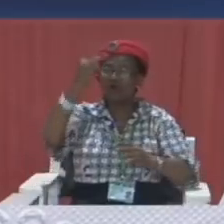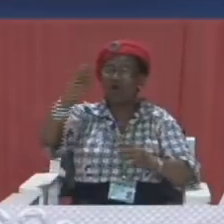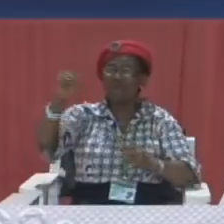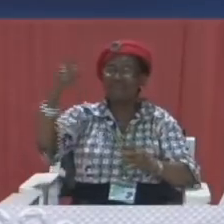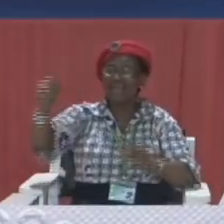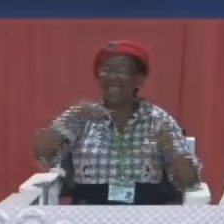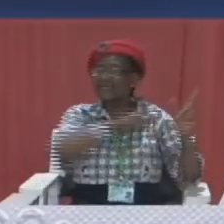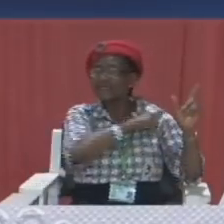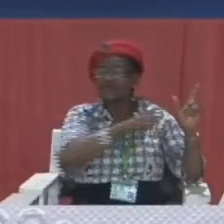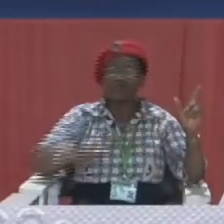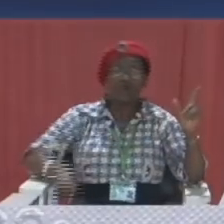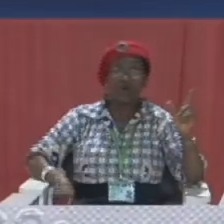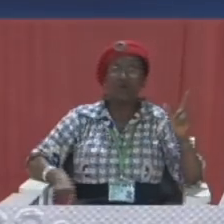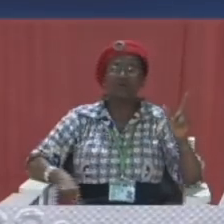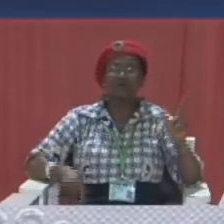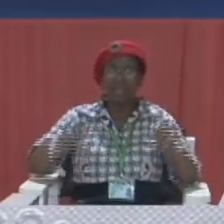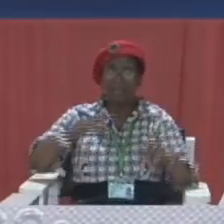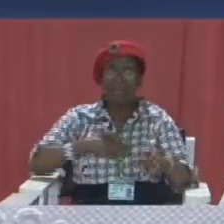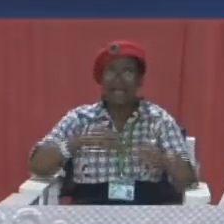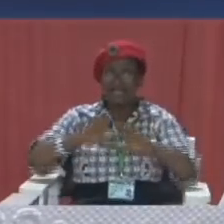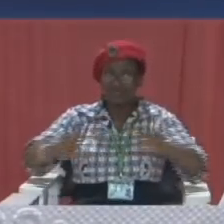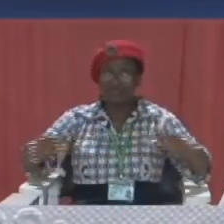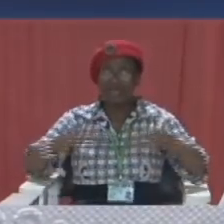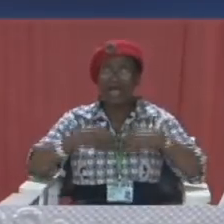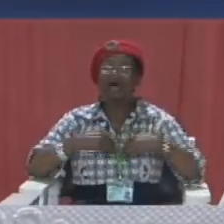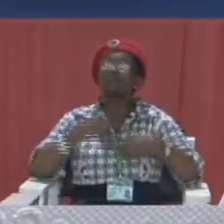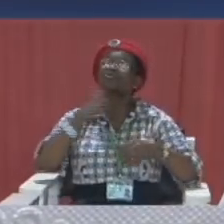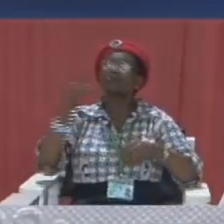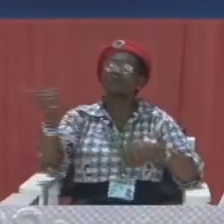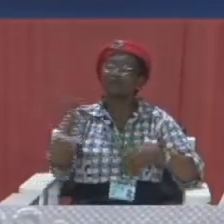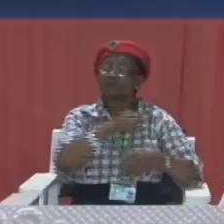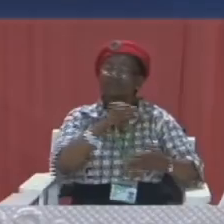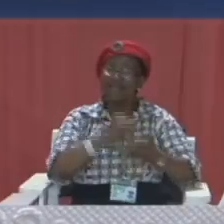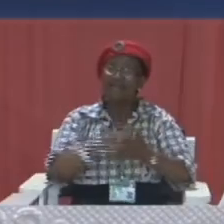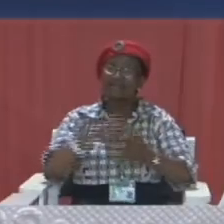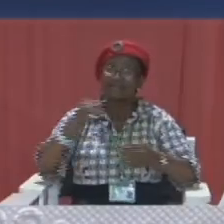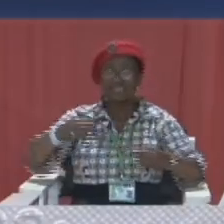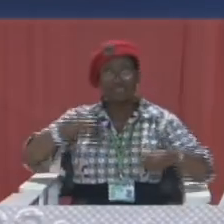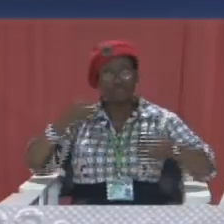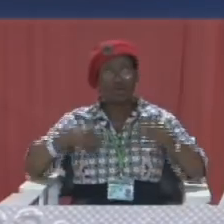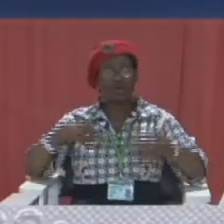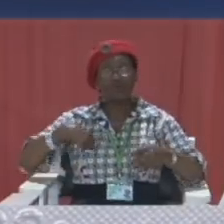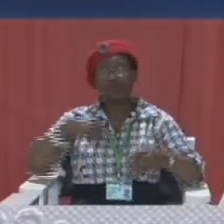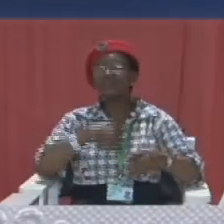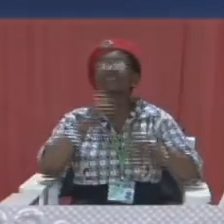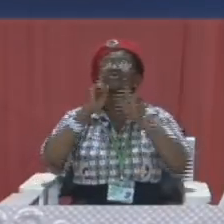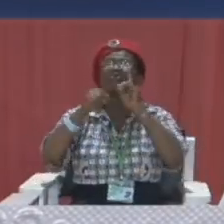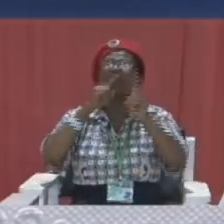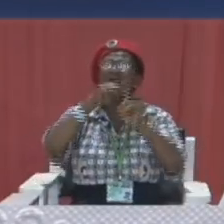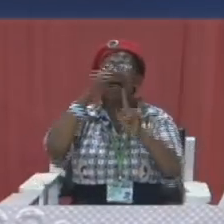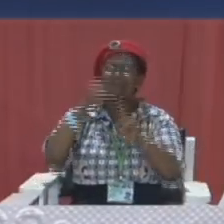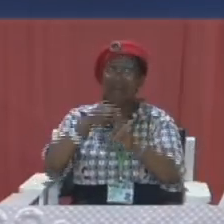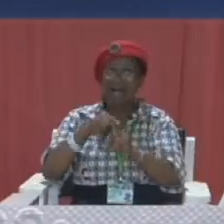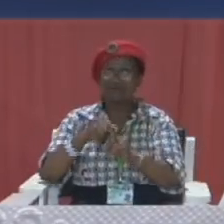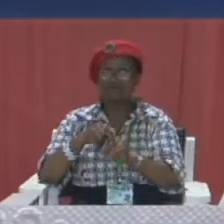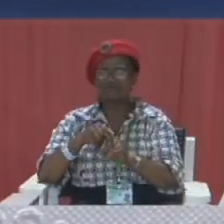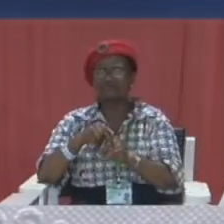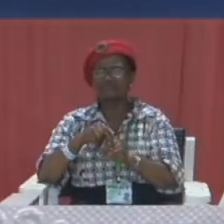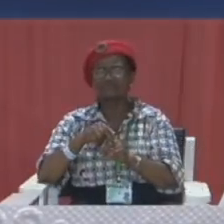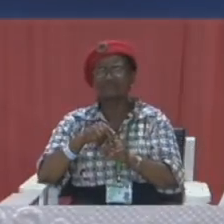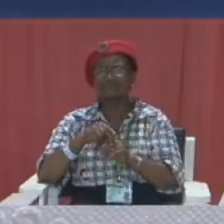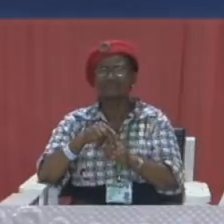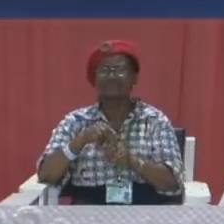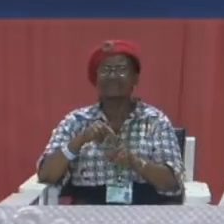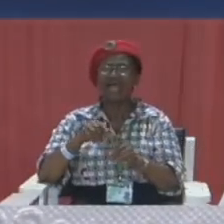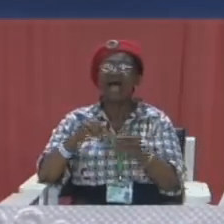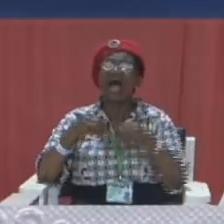My children have told you that the joy we are talking about. Awon omo mi ti so fun wa wi pe ayo ti an soro re yi. Has